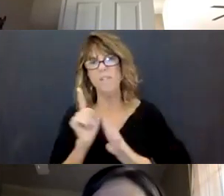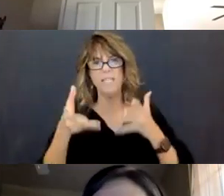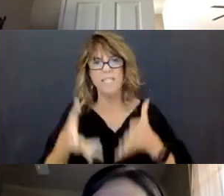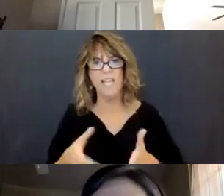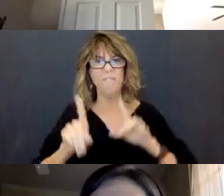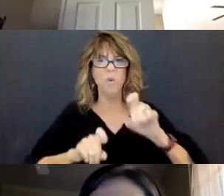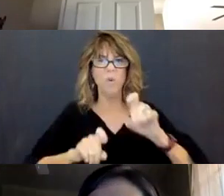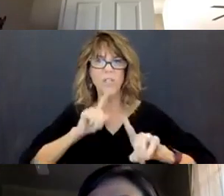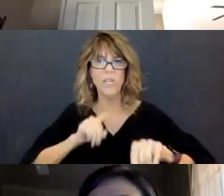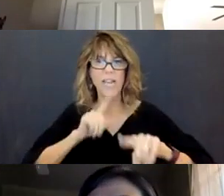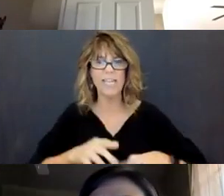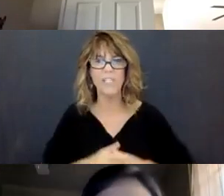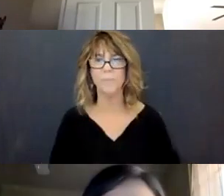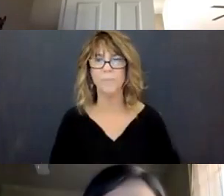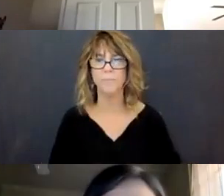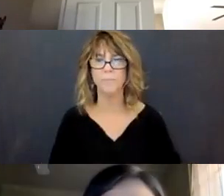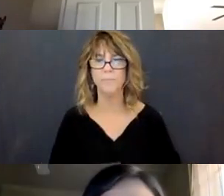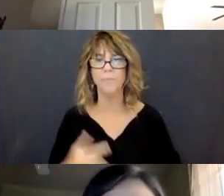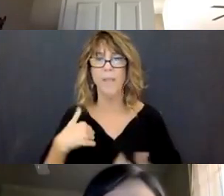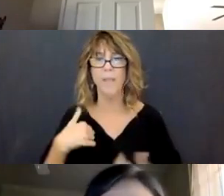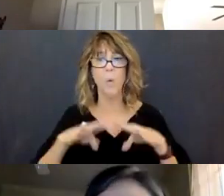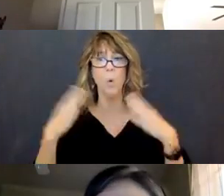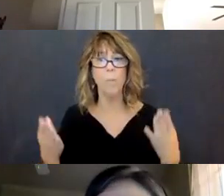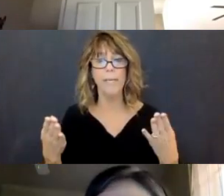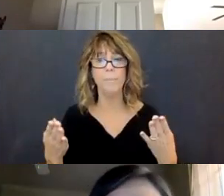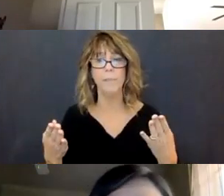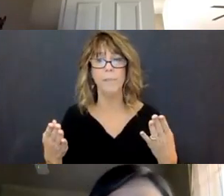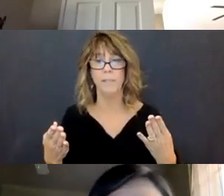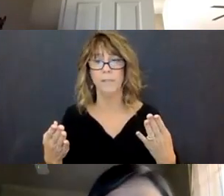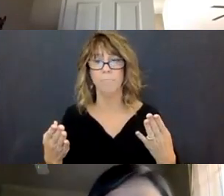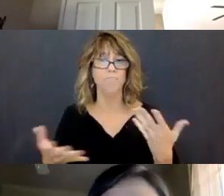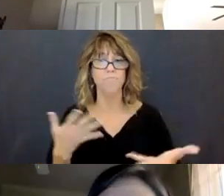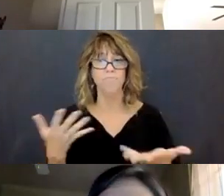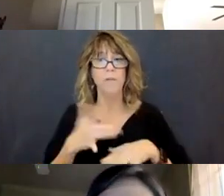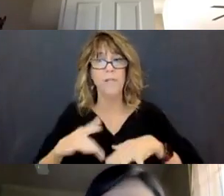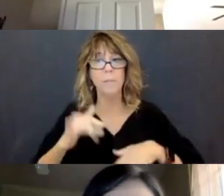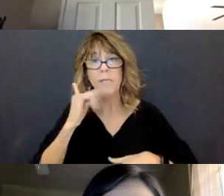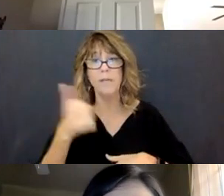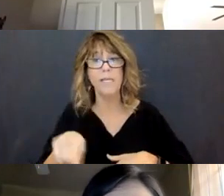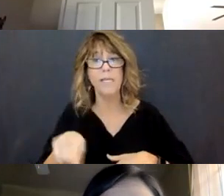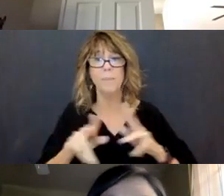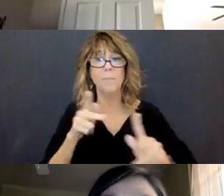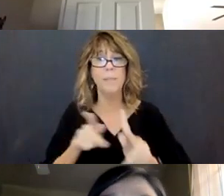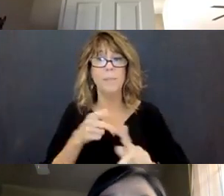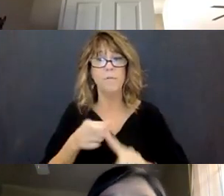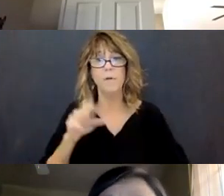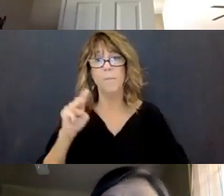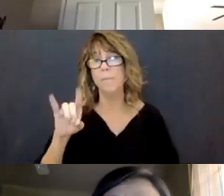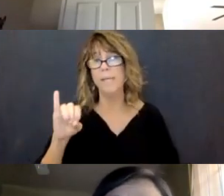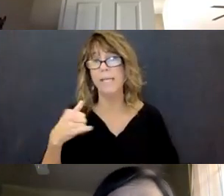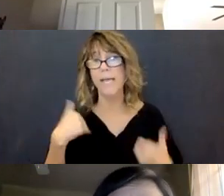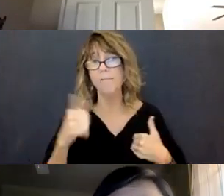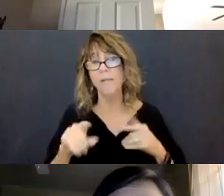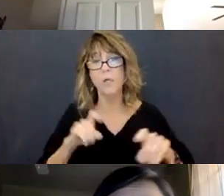question and answer. So I'm going to open up if any members of the media have any questions.